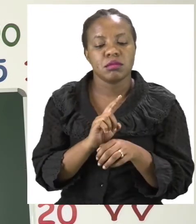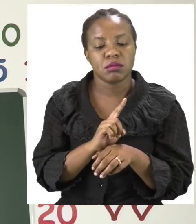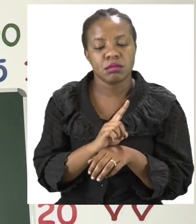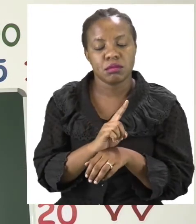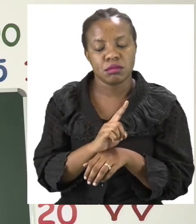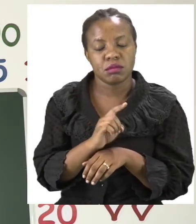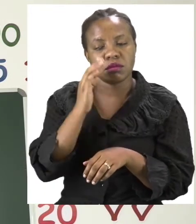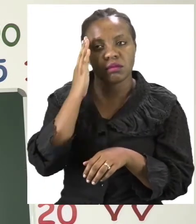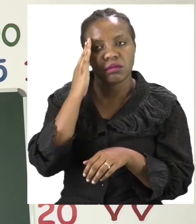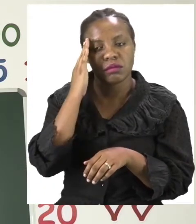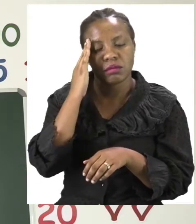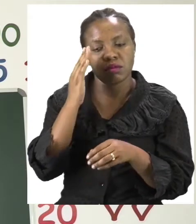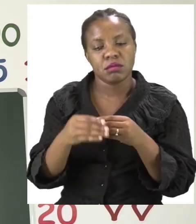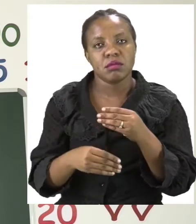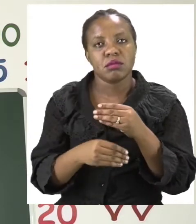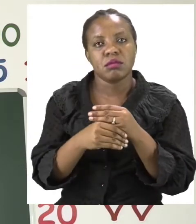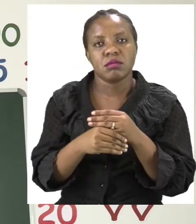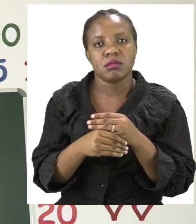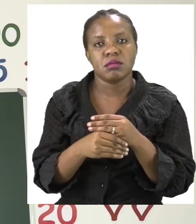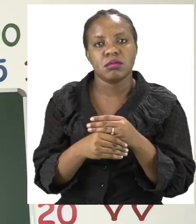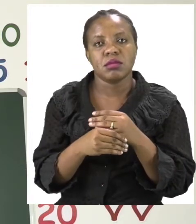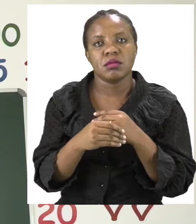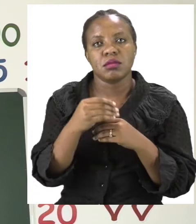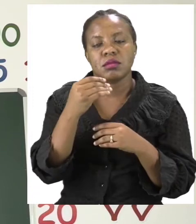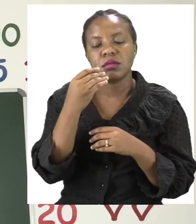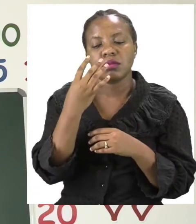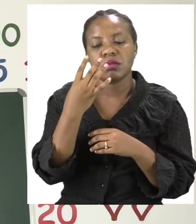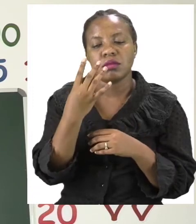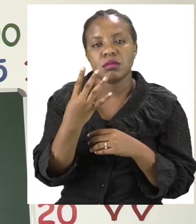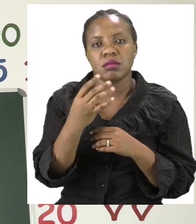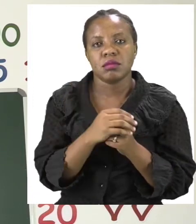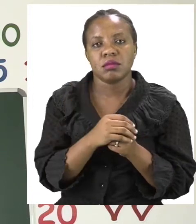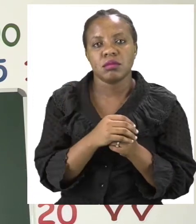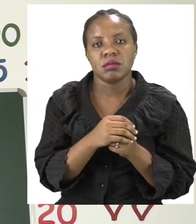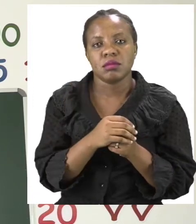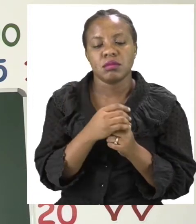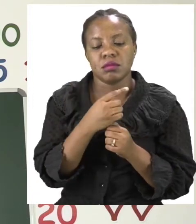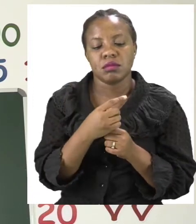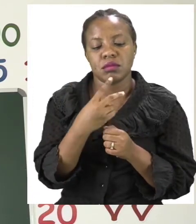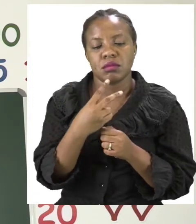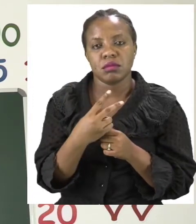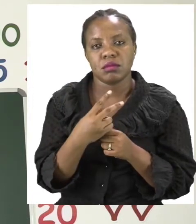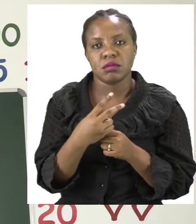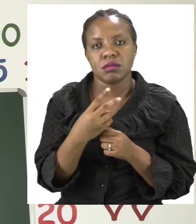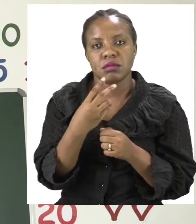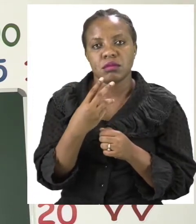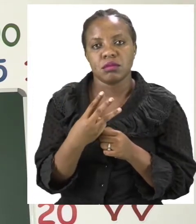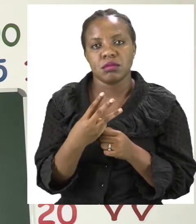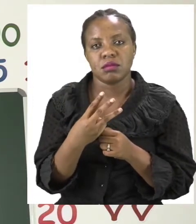adding 4. So we need to count off 4. 1, 2,